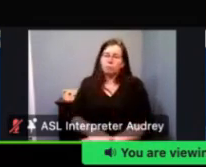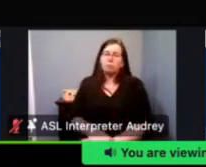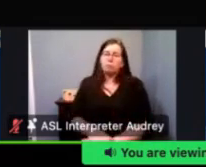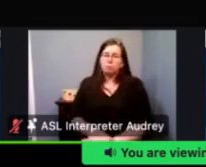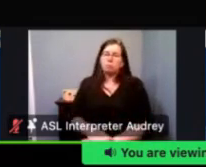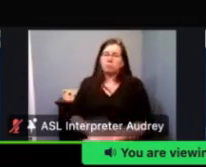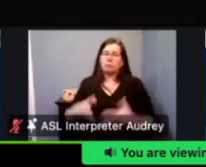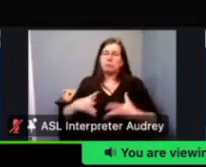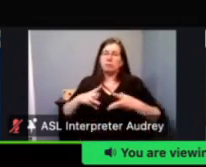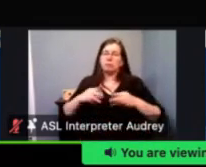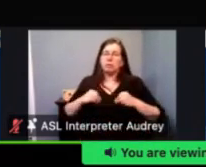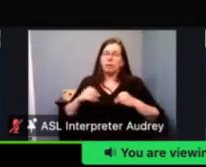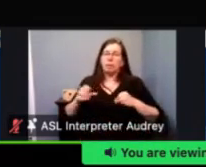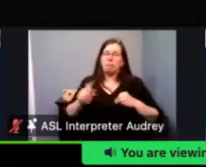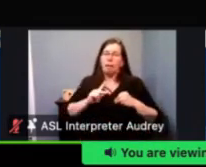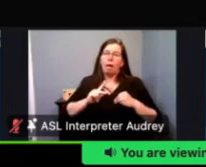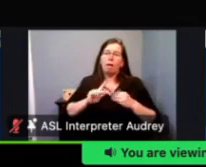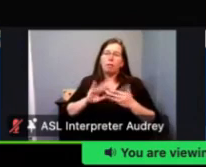Reclaiming some of those words,